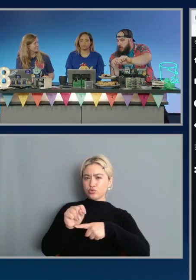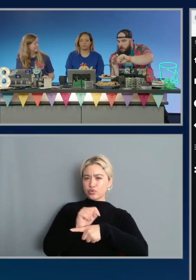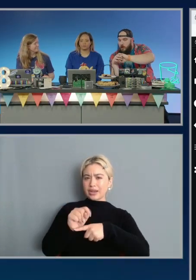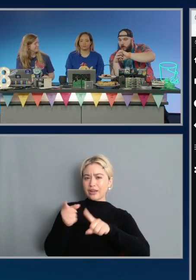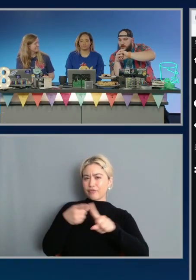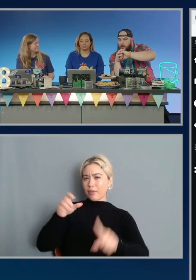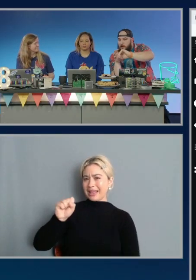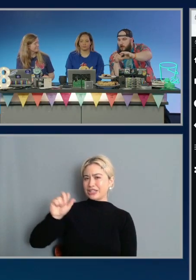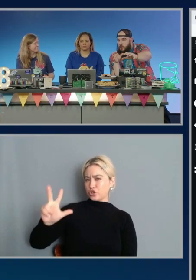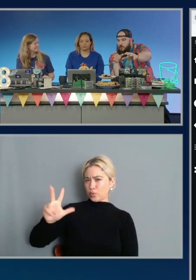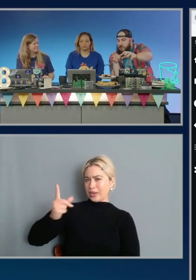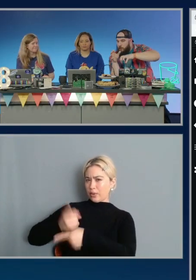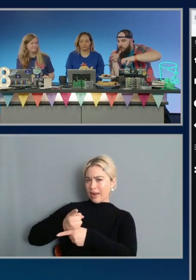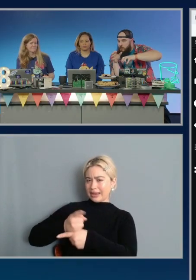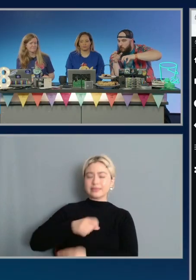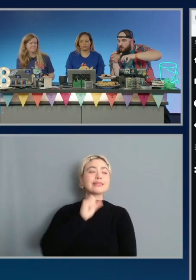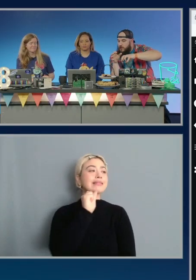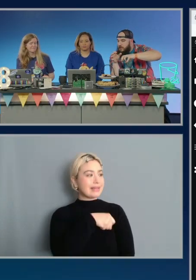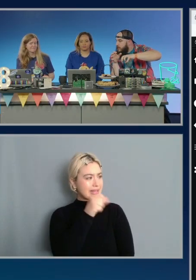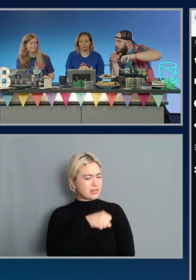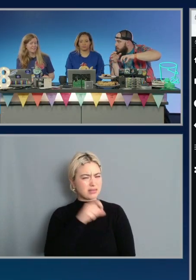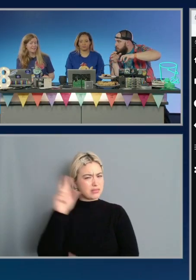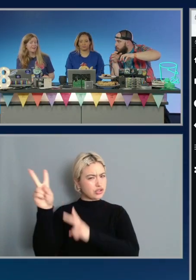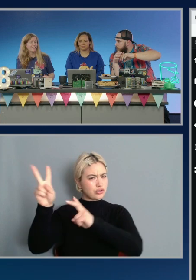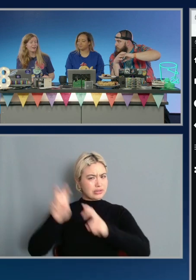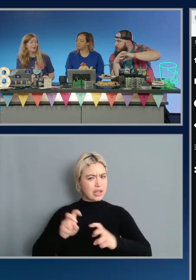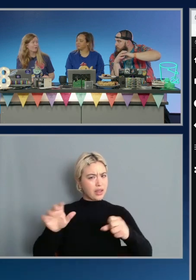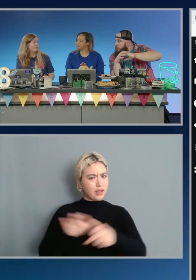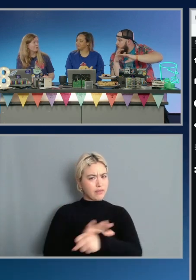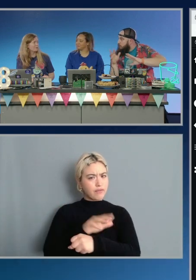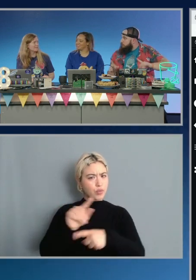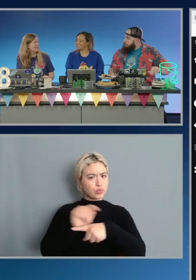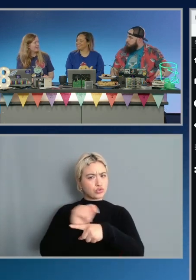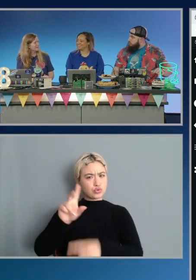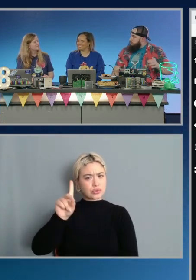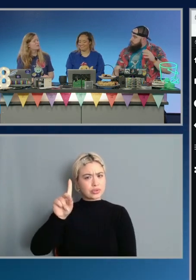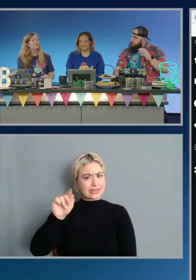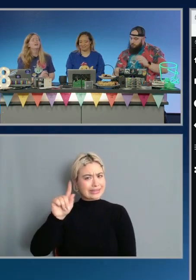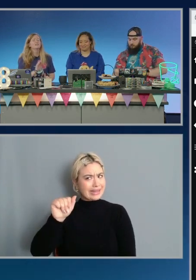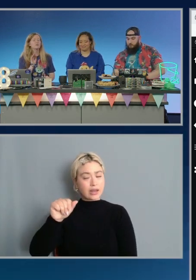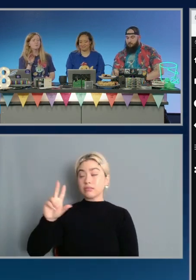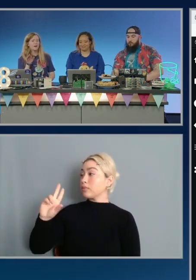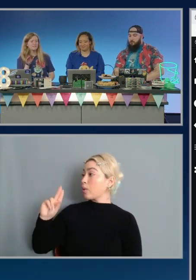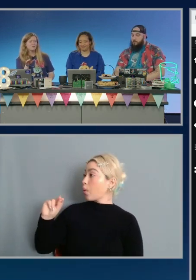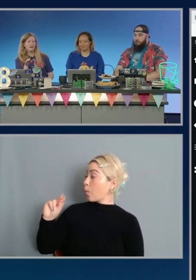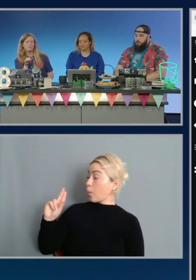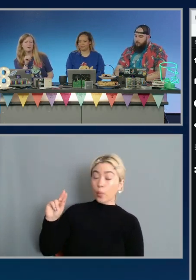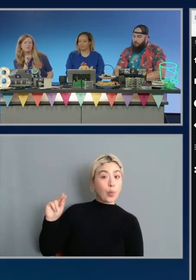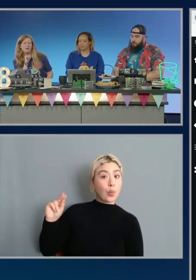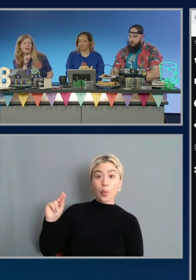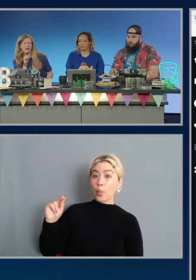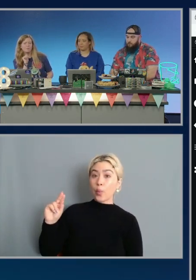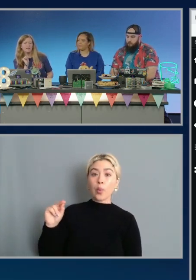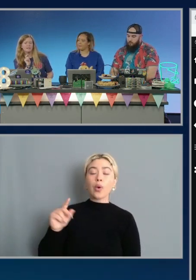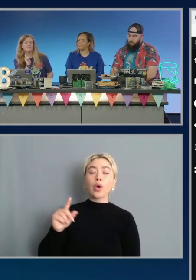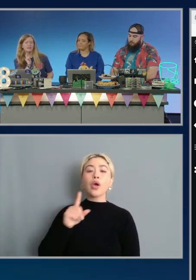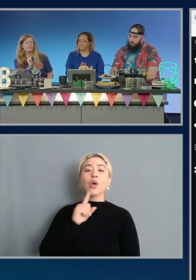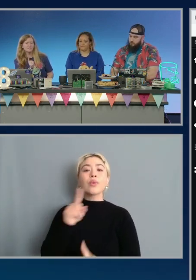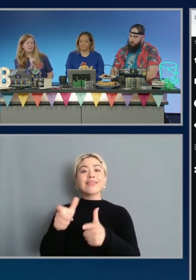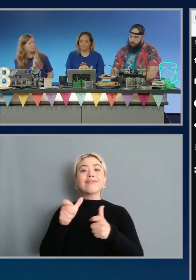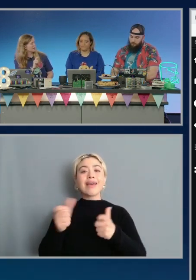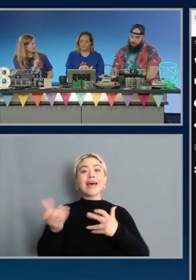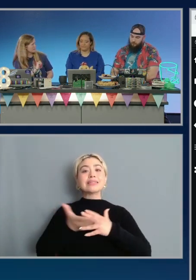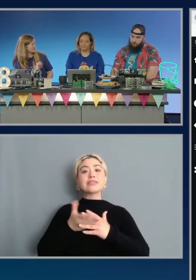correct. Okay, awesome. Are you just downloading the whole training data, or what's the deal? No, yeah. So fast file mode is